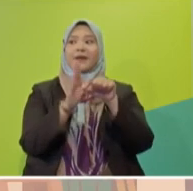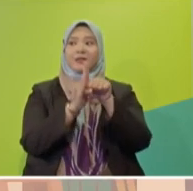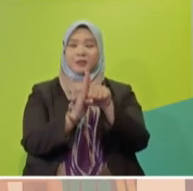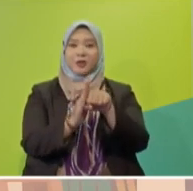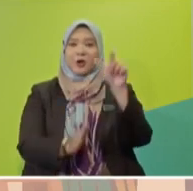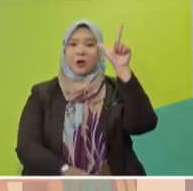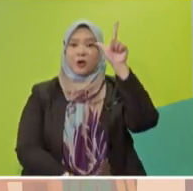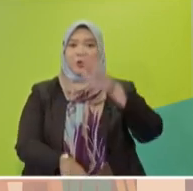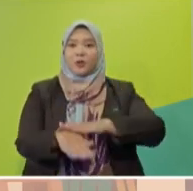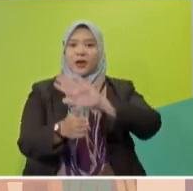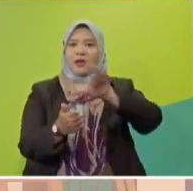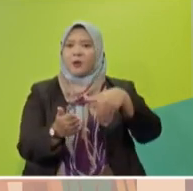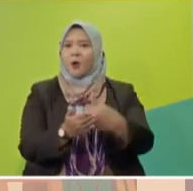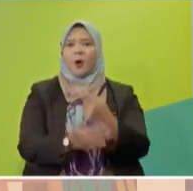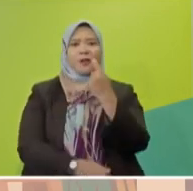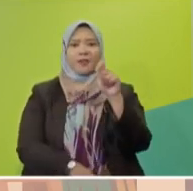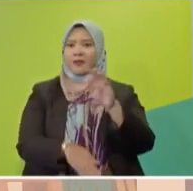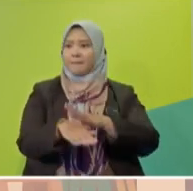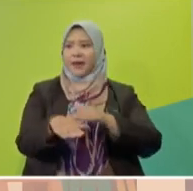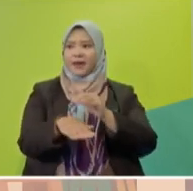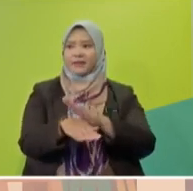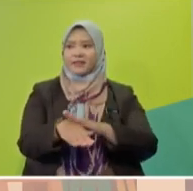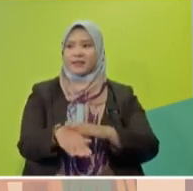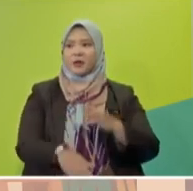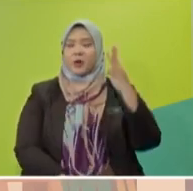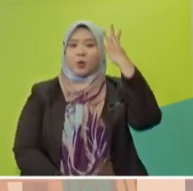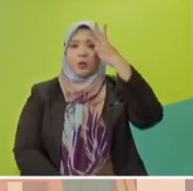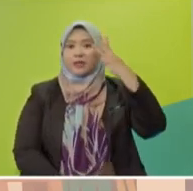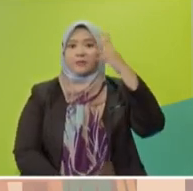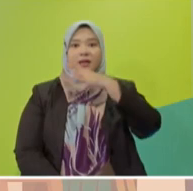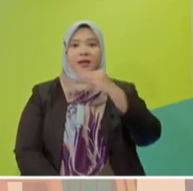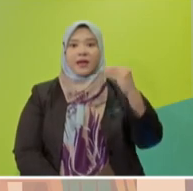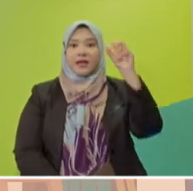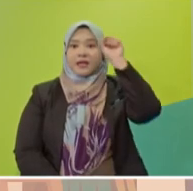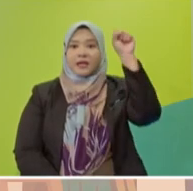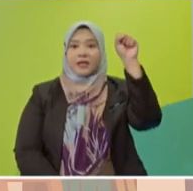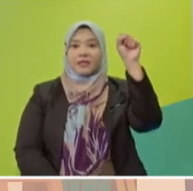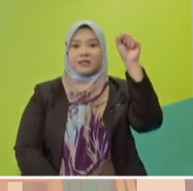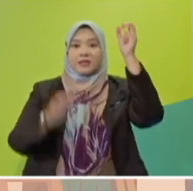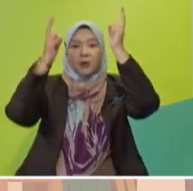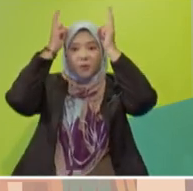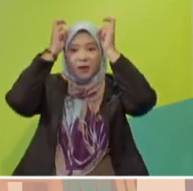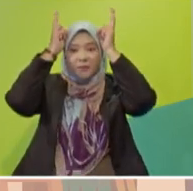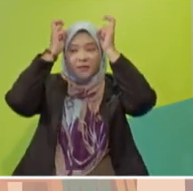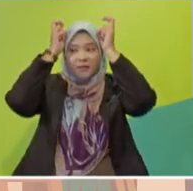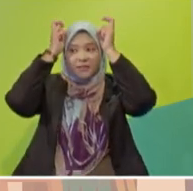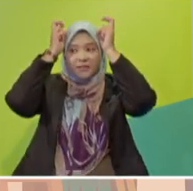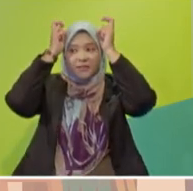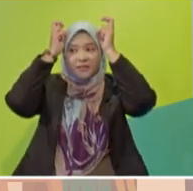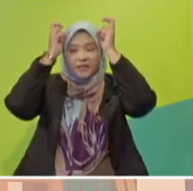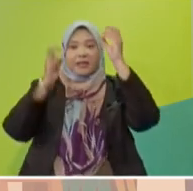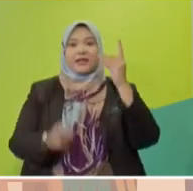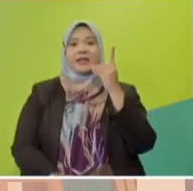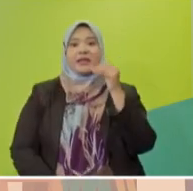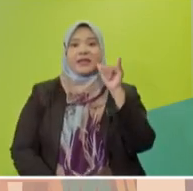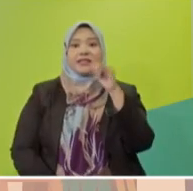Pet show. Look at all the pets. Pets. Then? Whisper and his rabbit. Pet.